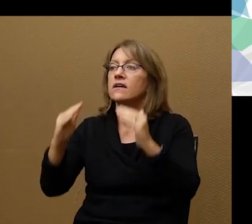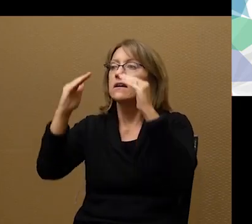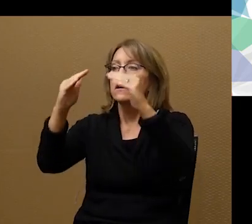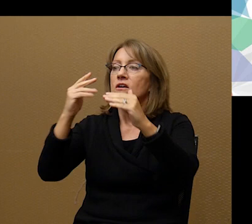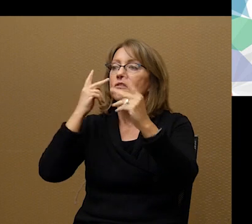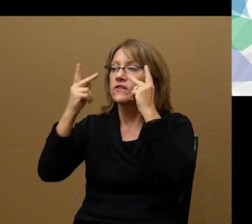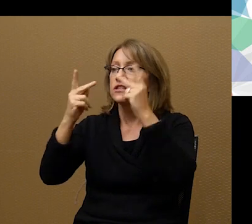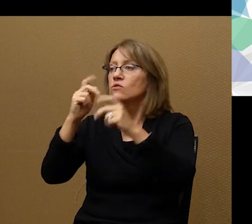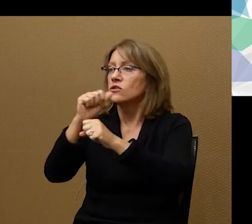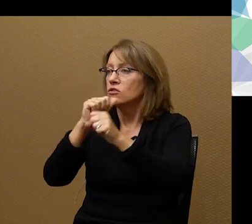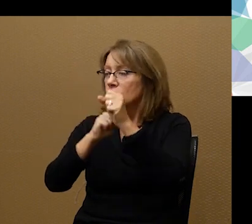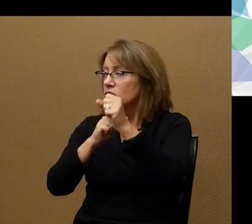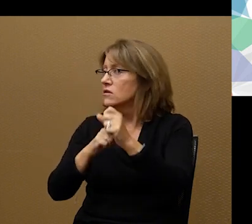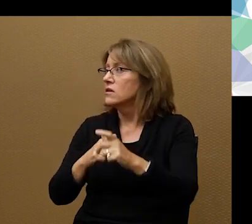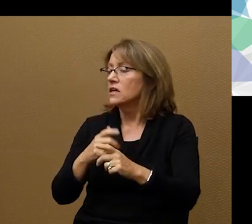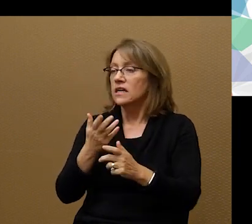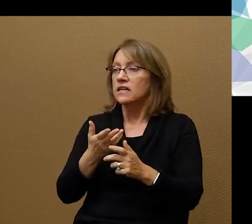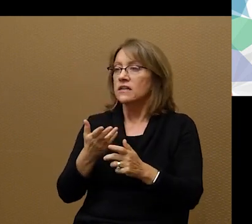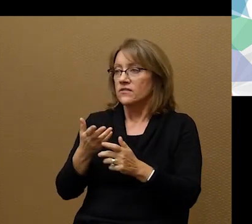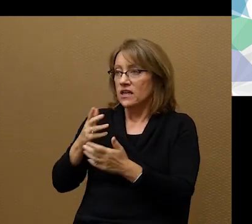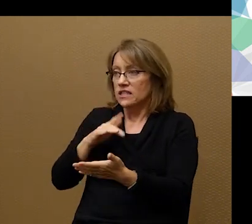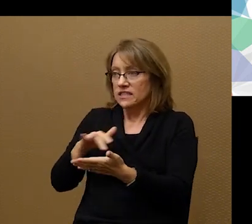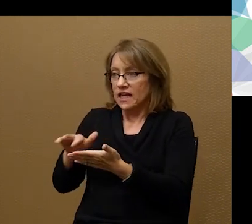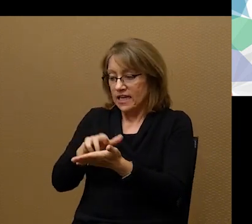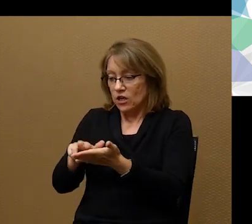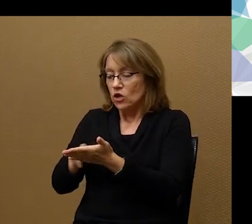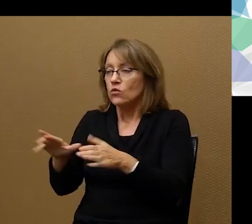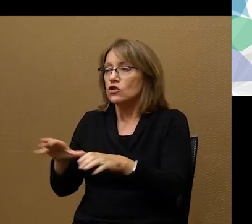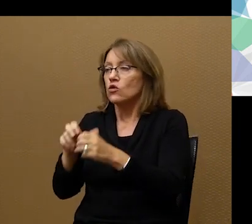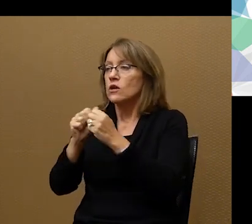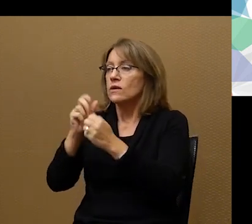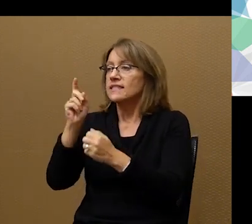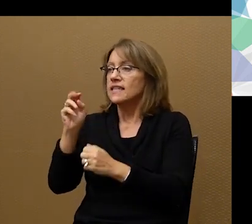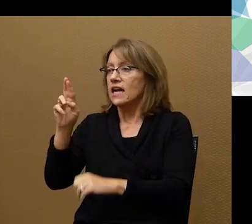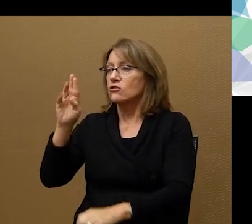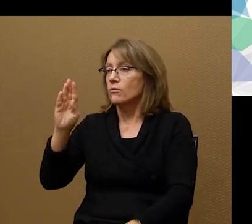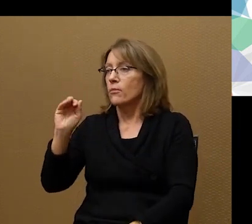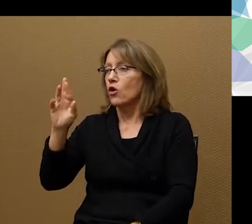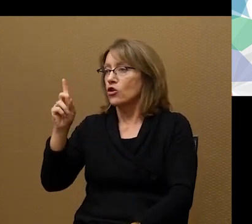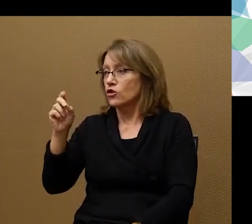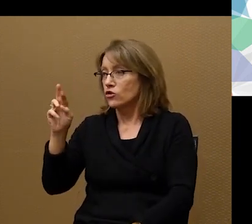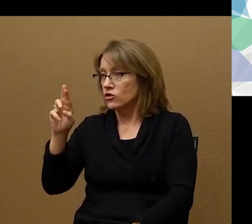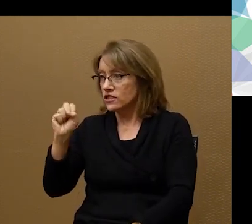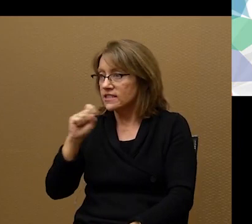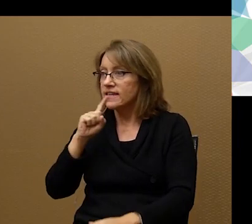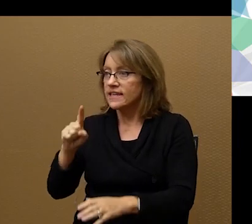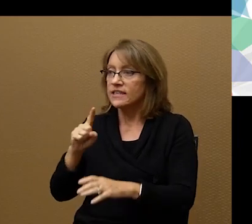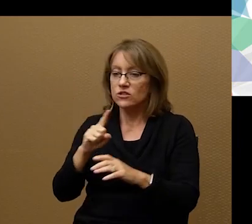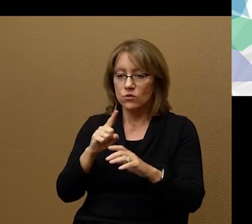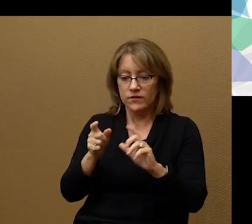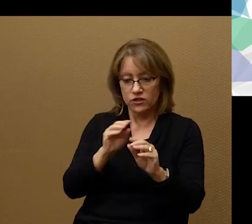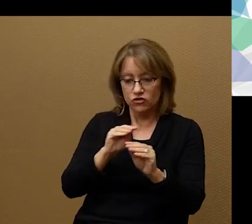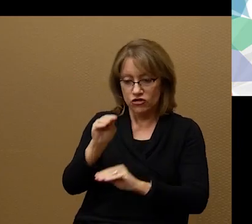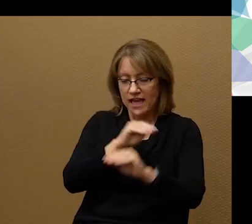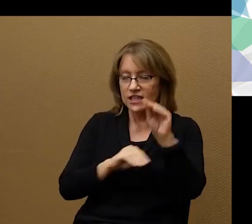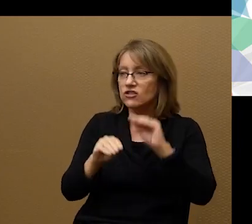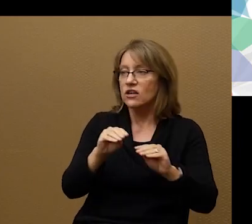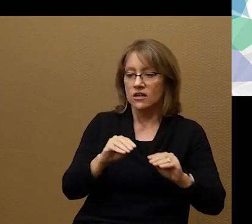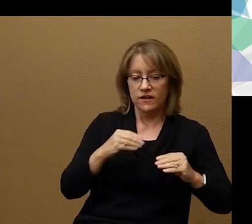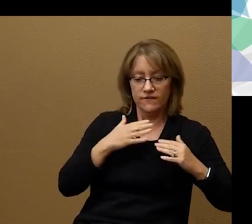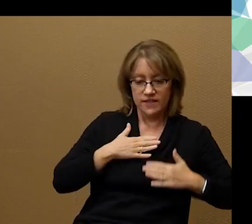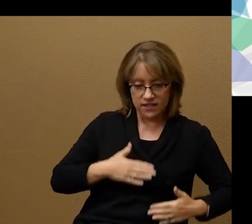the study that we're doing with Dr. Borders, we've changed a few of these steps. We've gone physical structure,